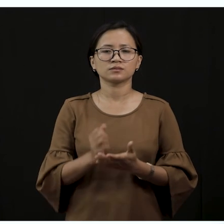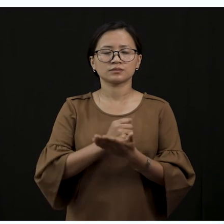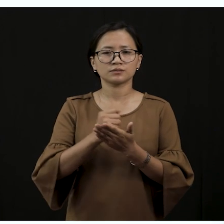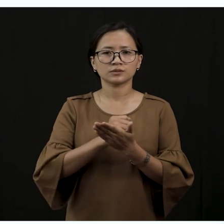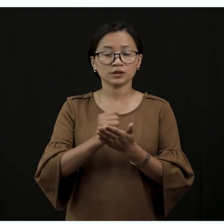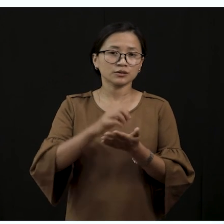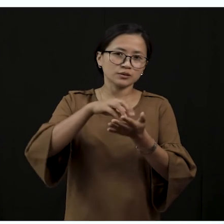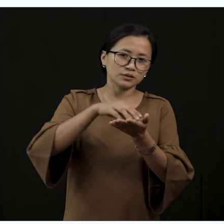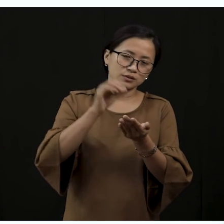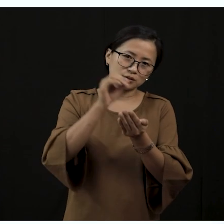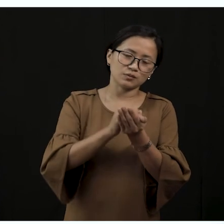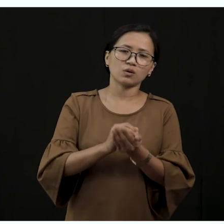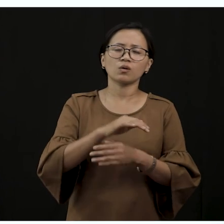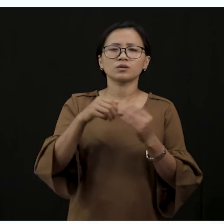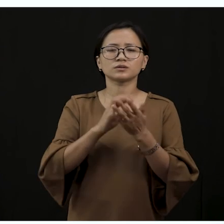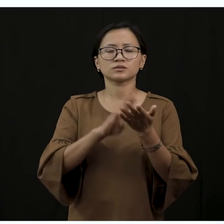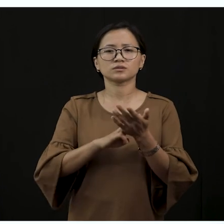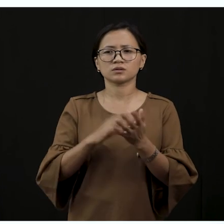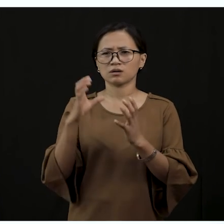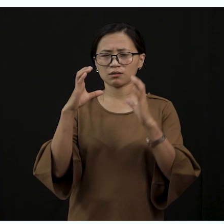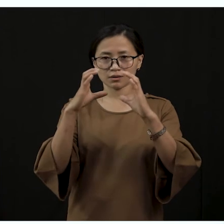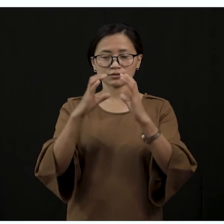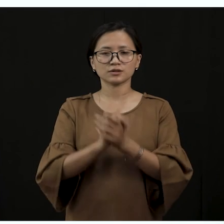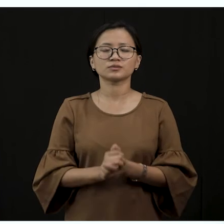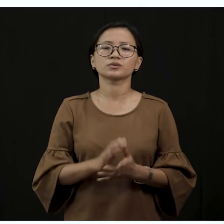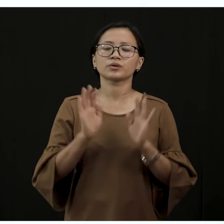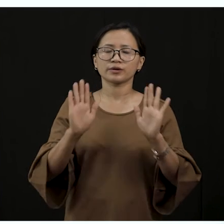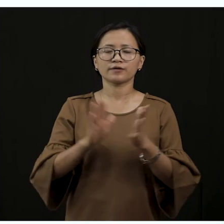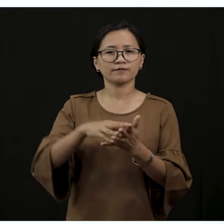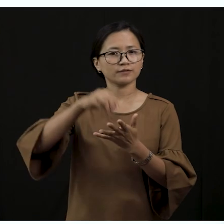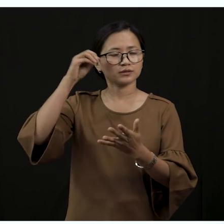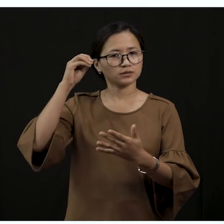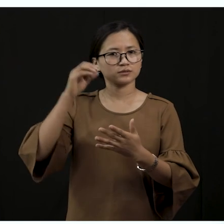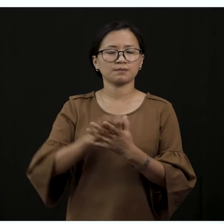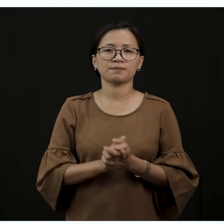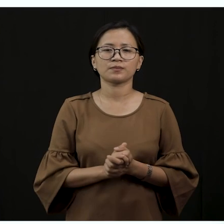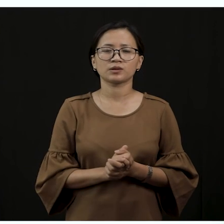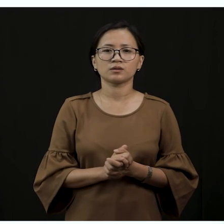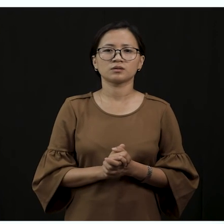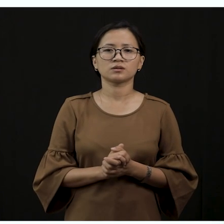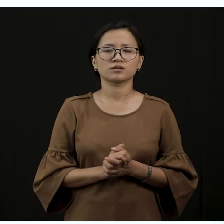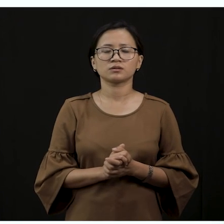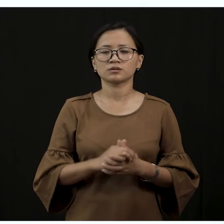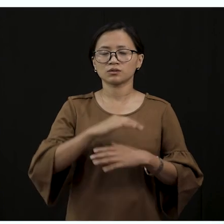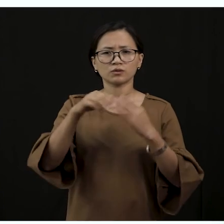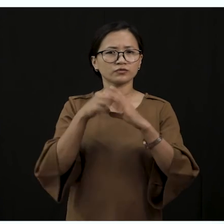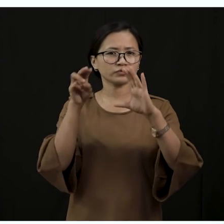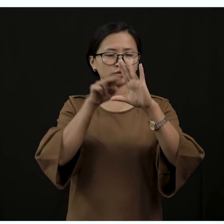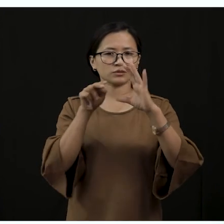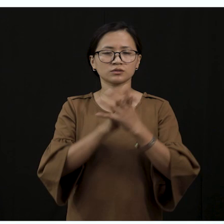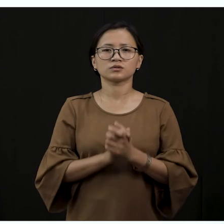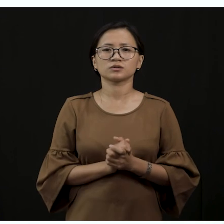try to keep all the mathematical concepts we have learned this in all